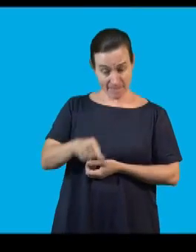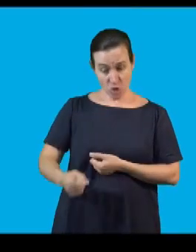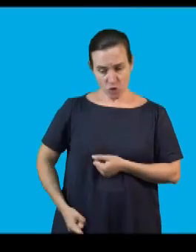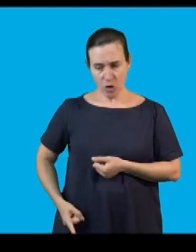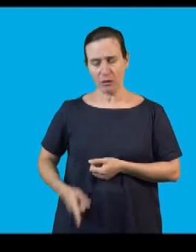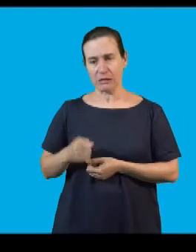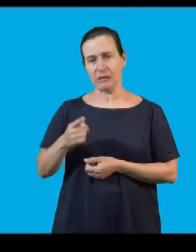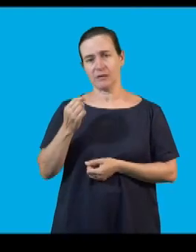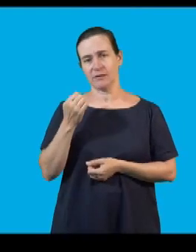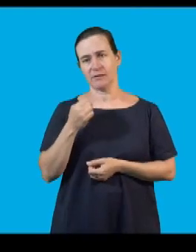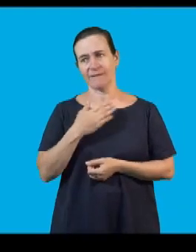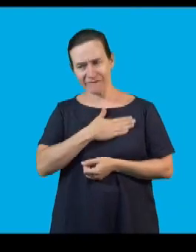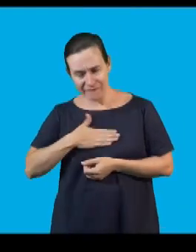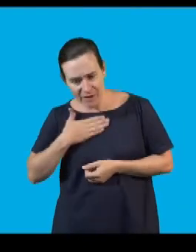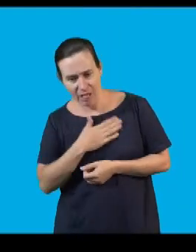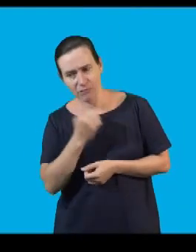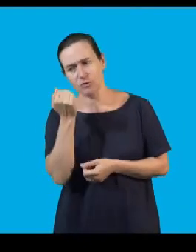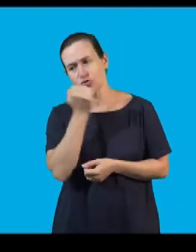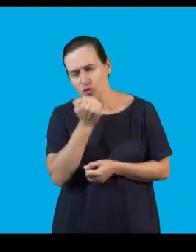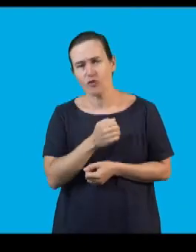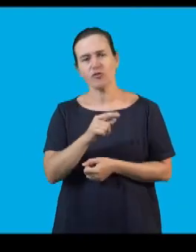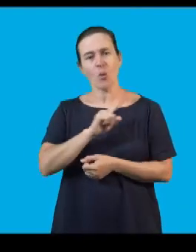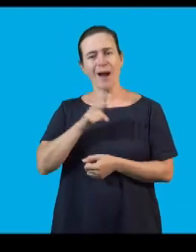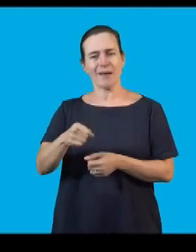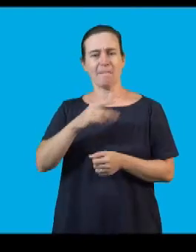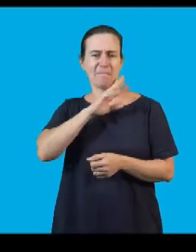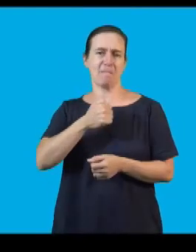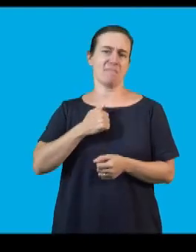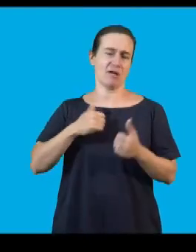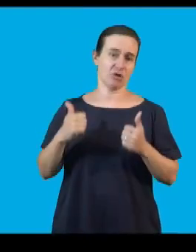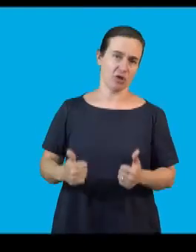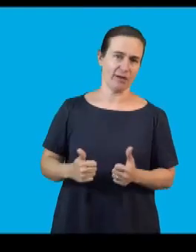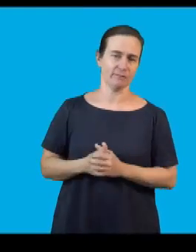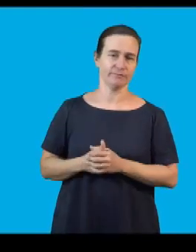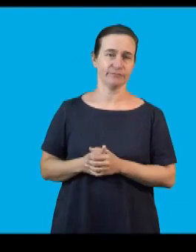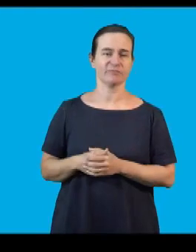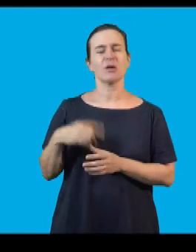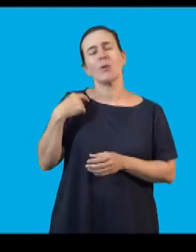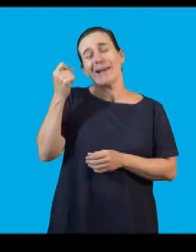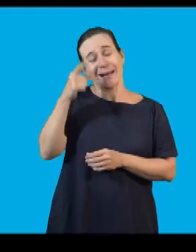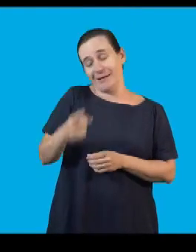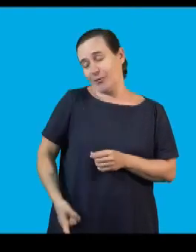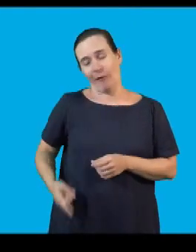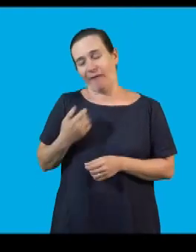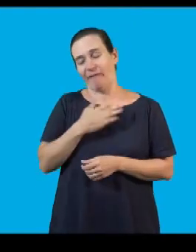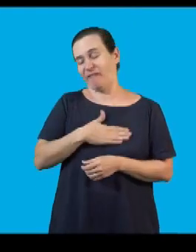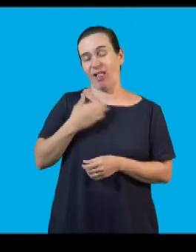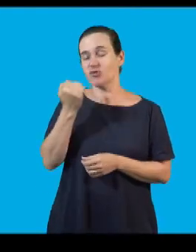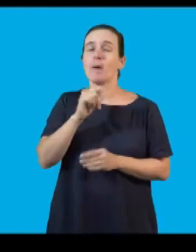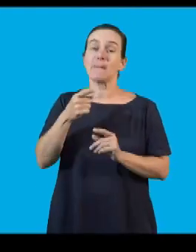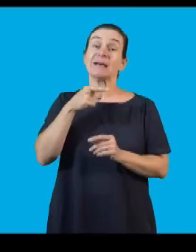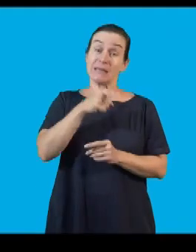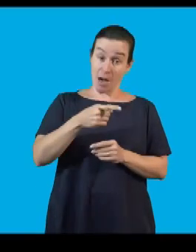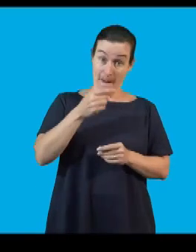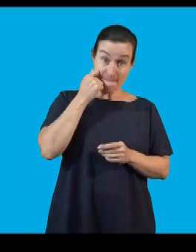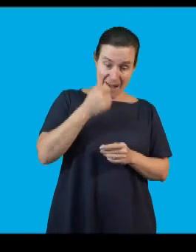really sorry for what he's done, all right? So we know from the message in the cartoon that Fred is not really feeling sorry, but